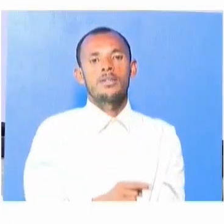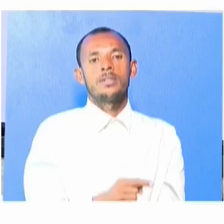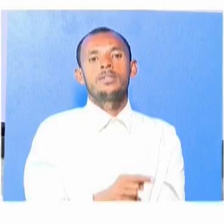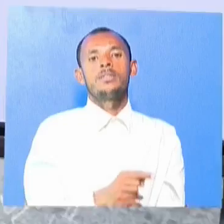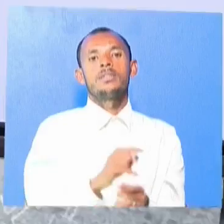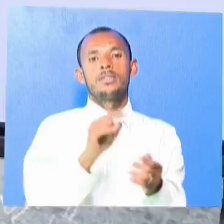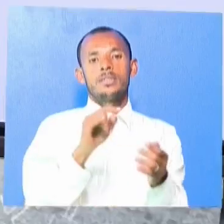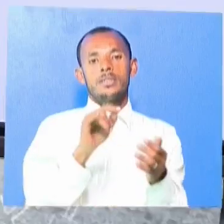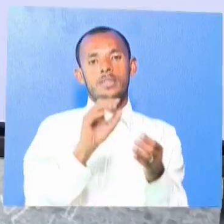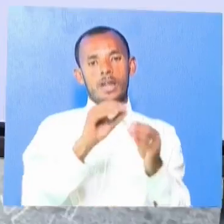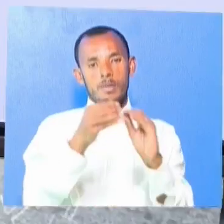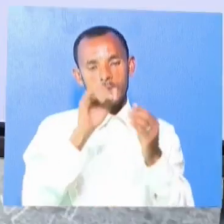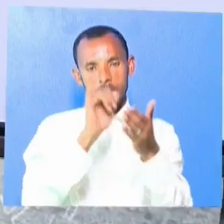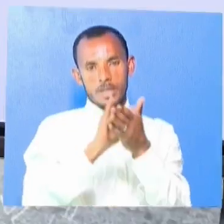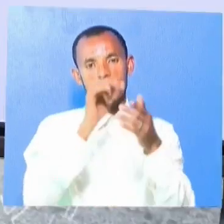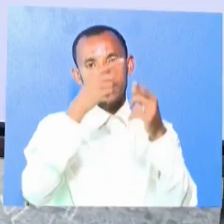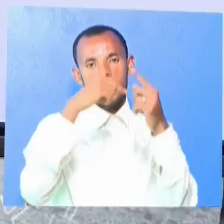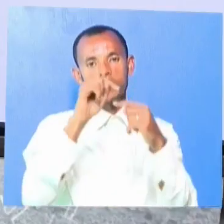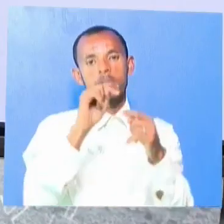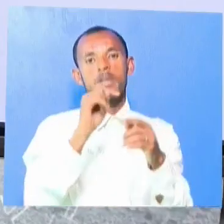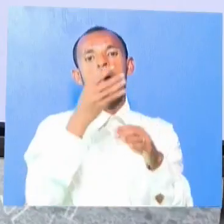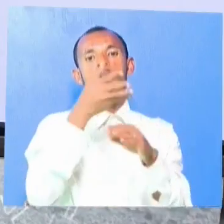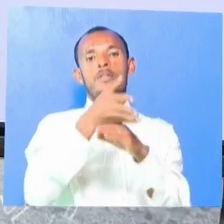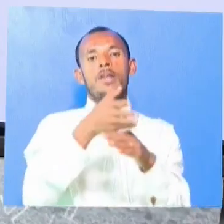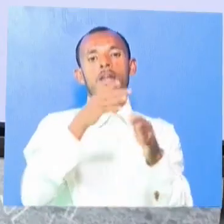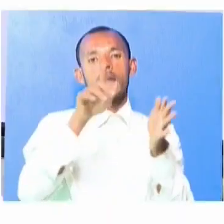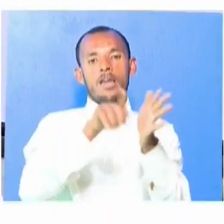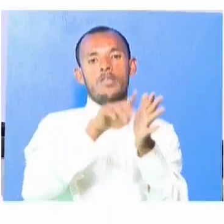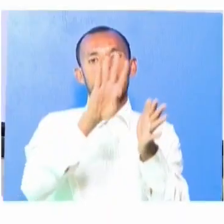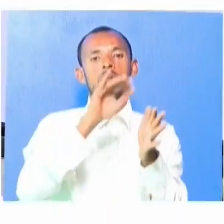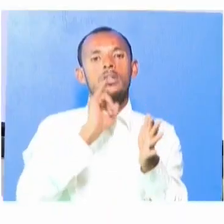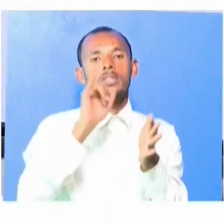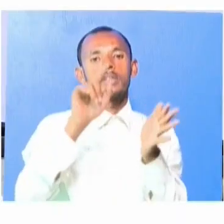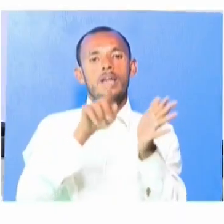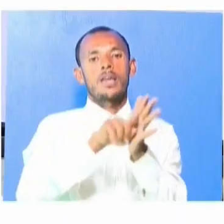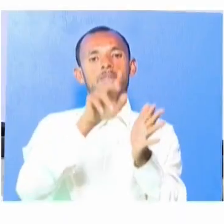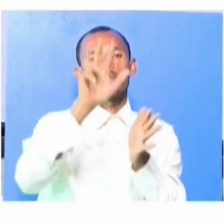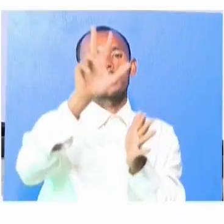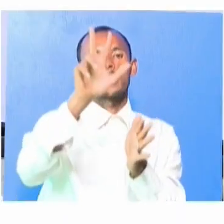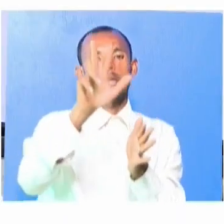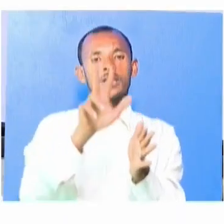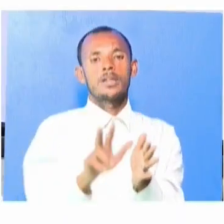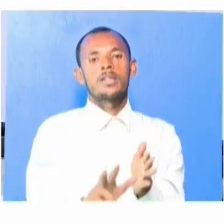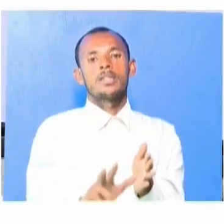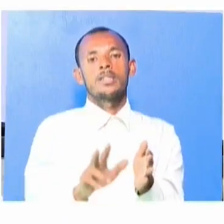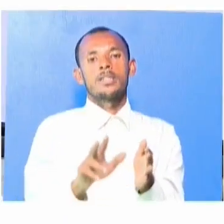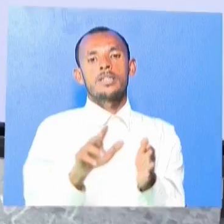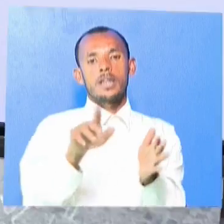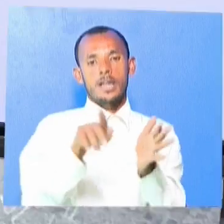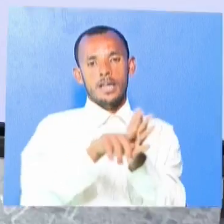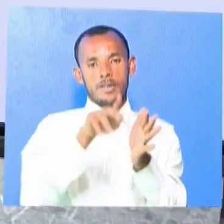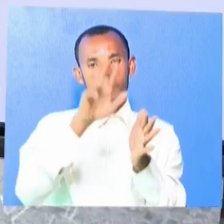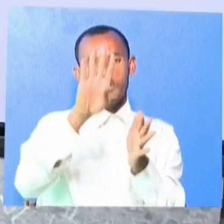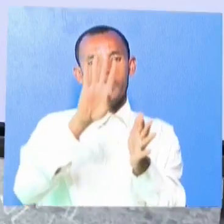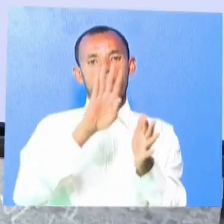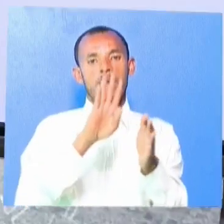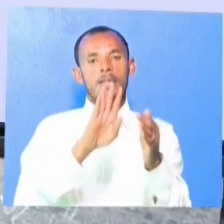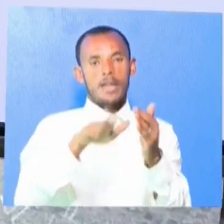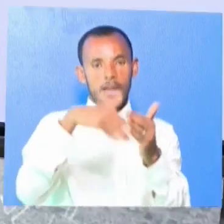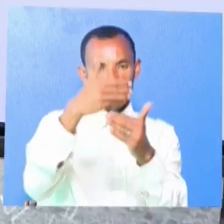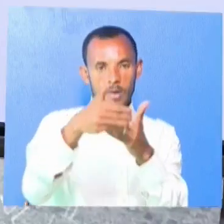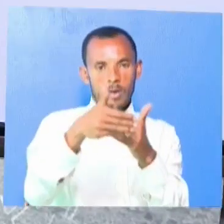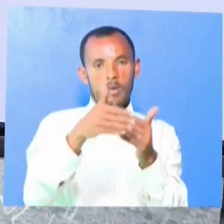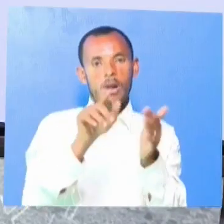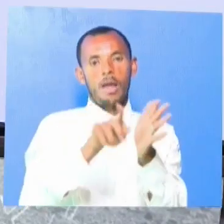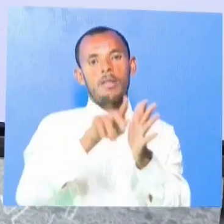comes after -4 is -3. Therefore, the successor of -4 is this,